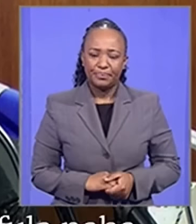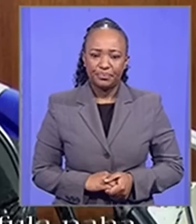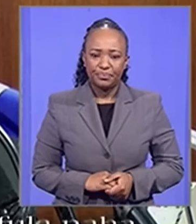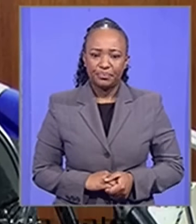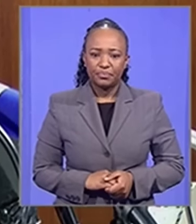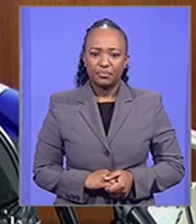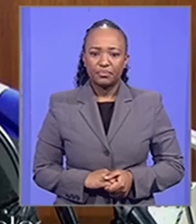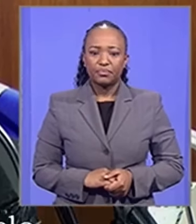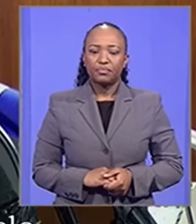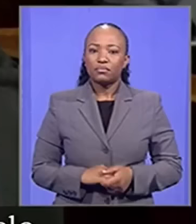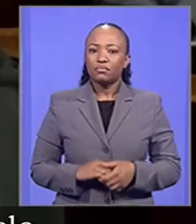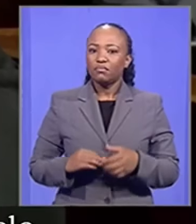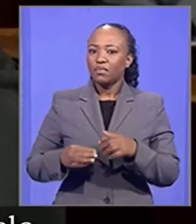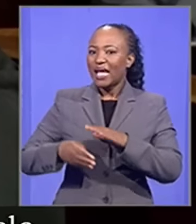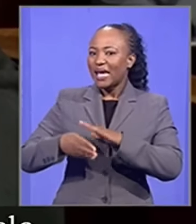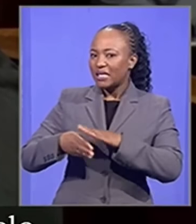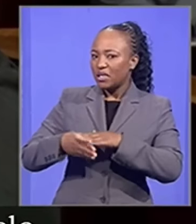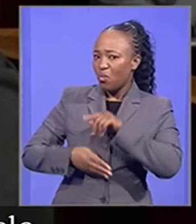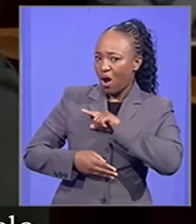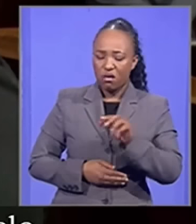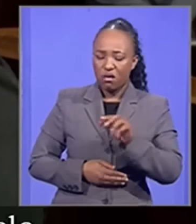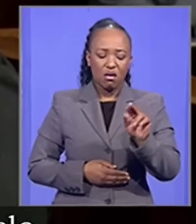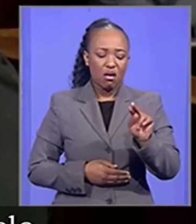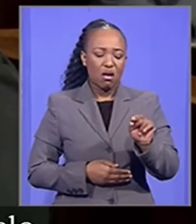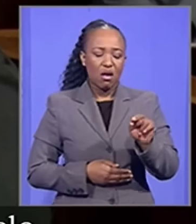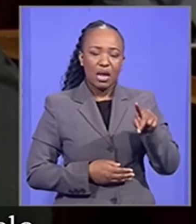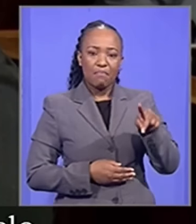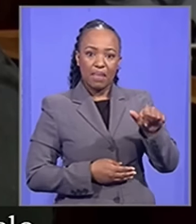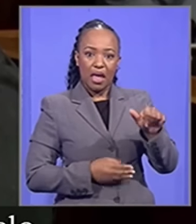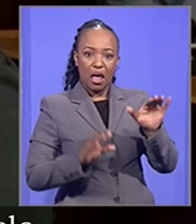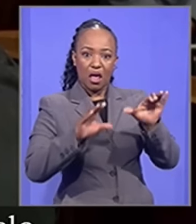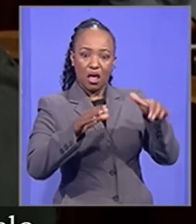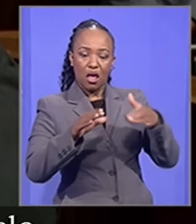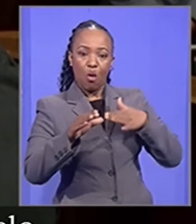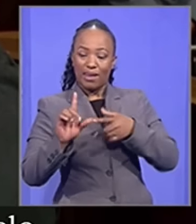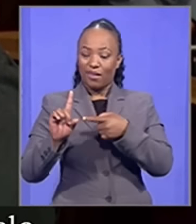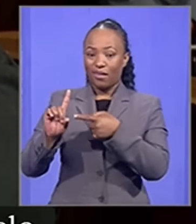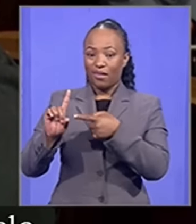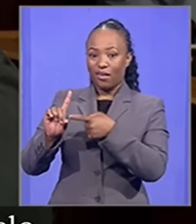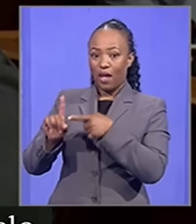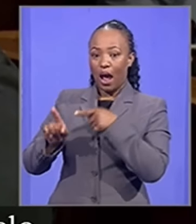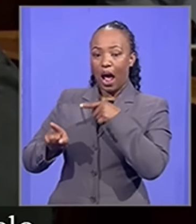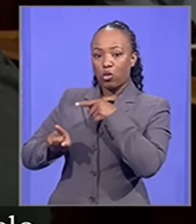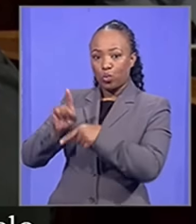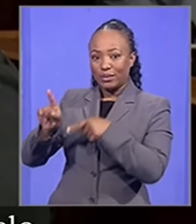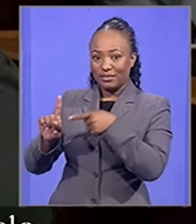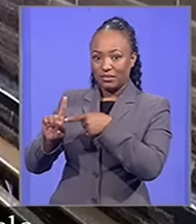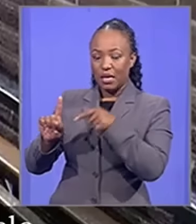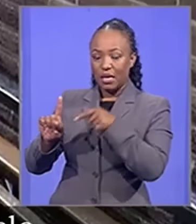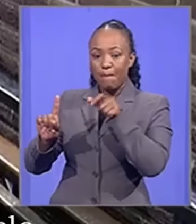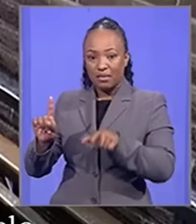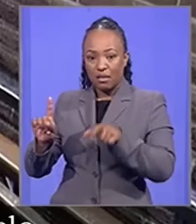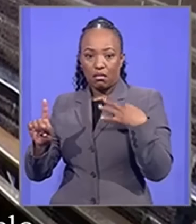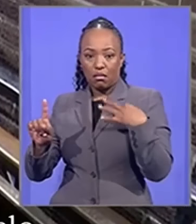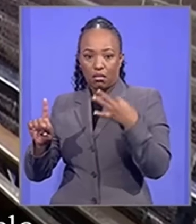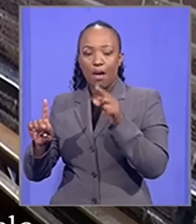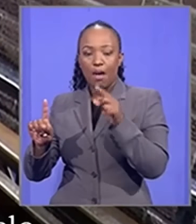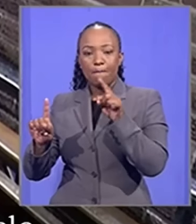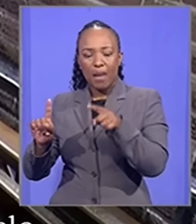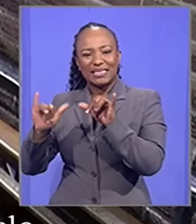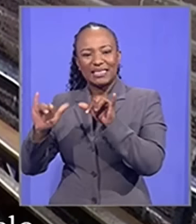There may be reasons that the state may have to keep the accused or the applicant overnight.